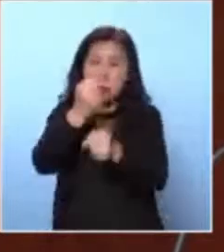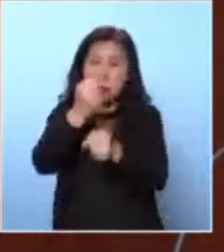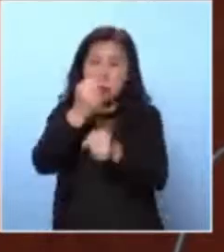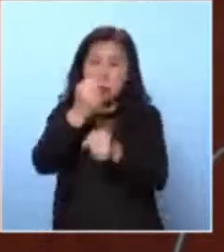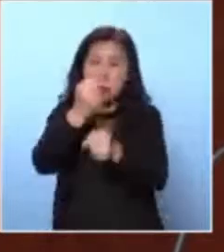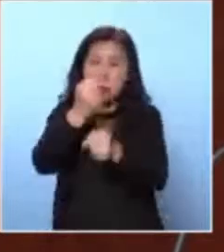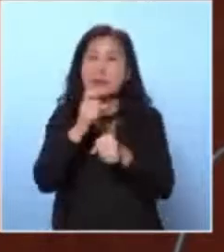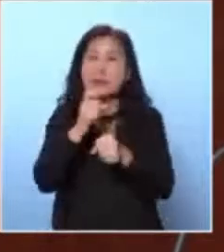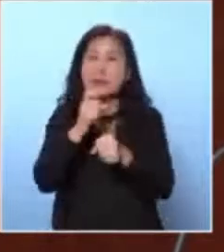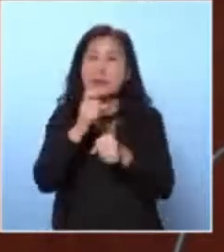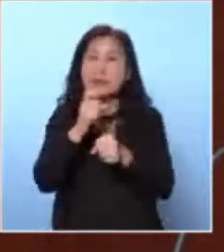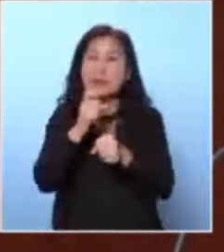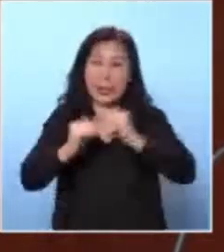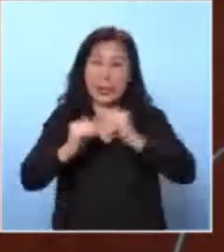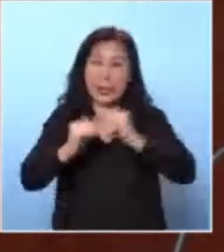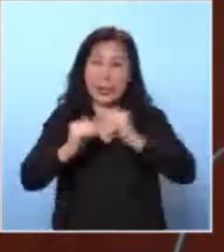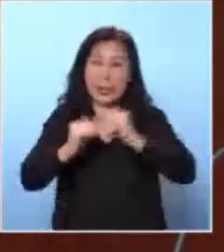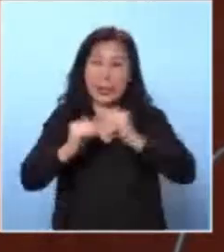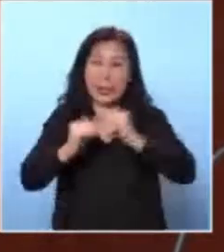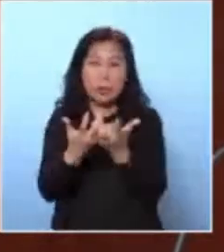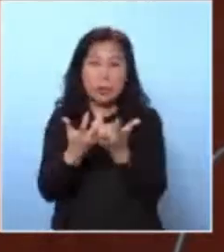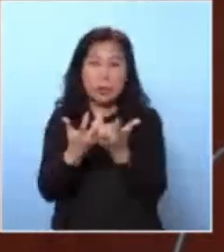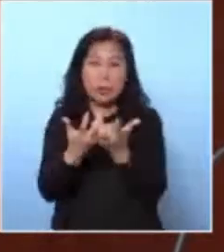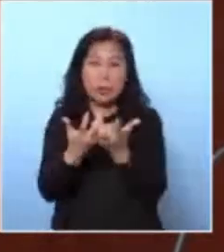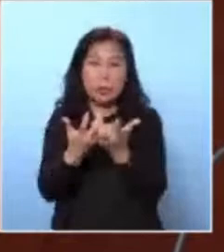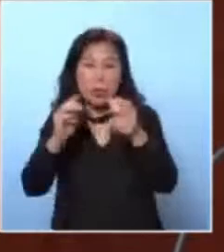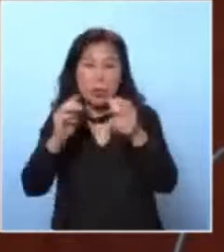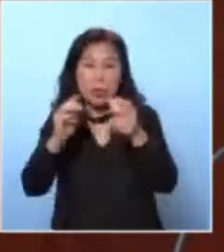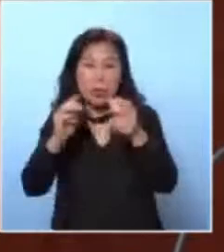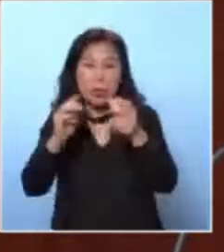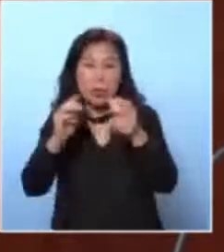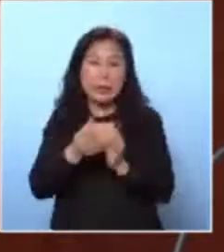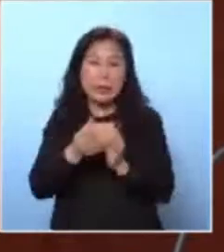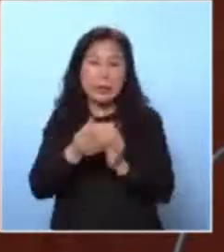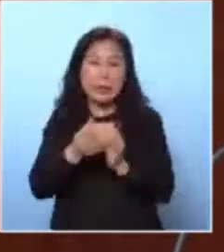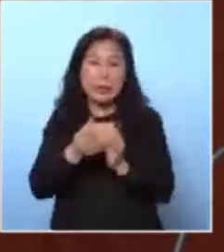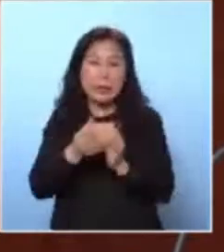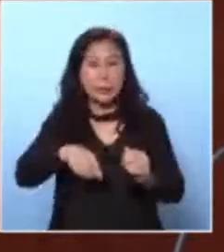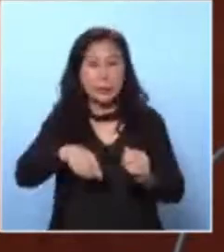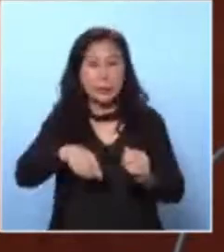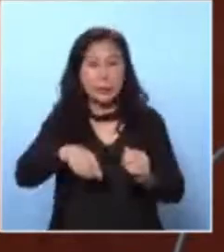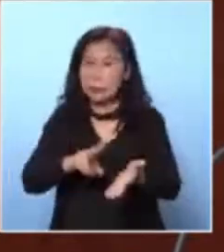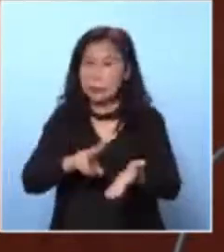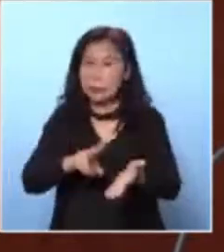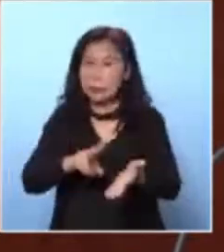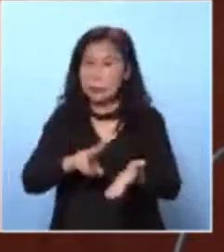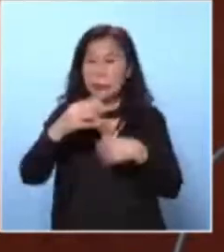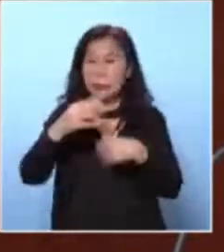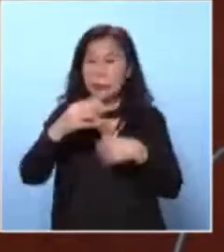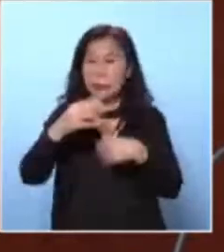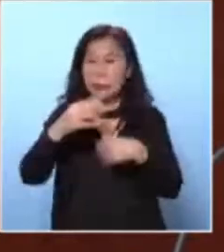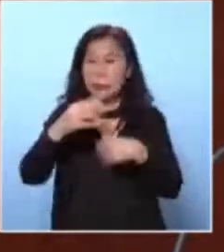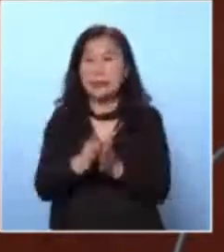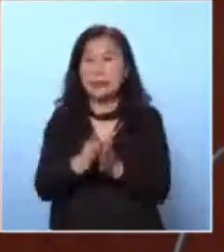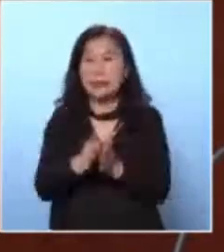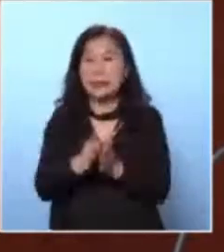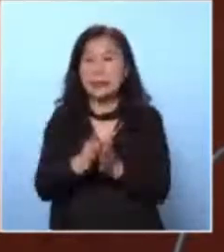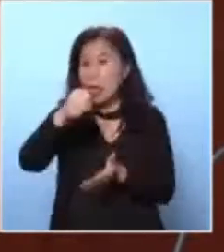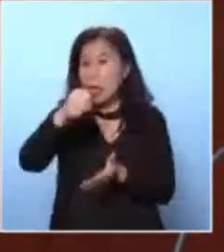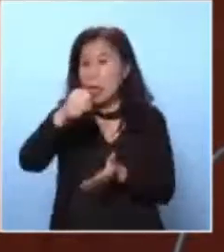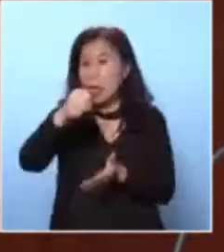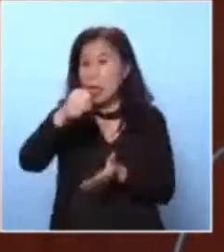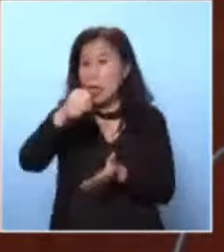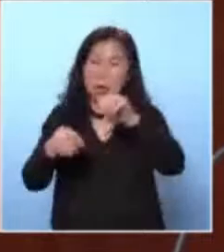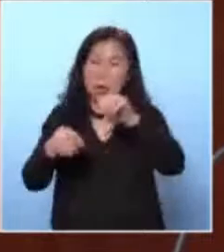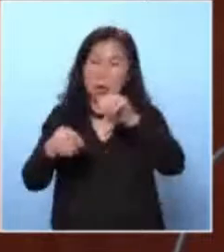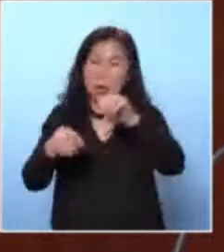for Accreditation of Academic and Vocational Qualifications, will make reference to international experience and work to